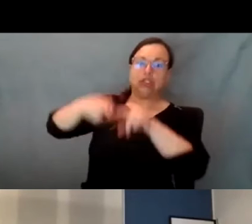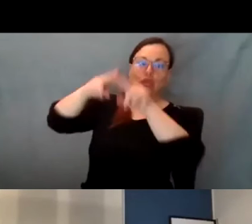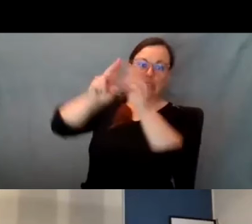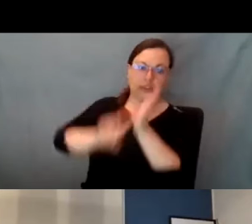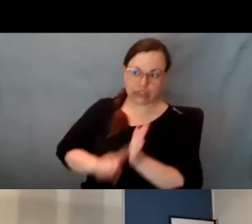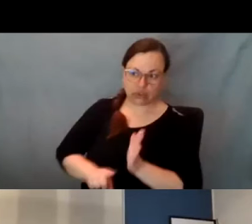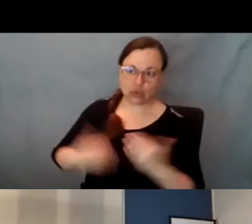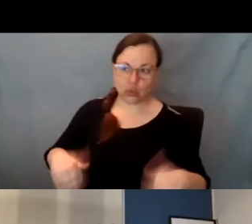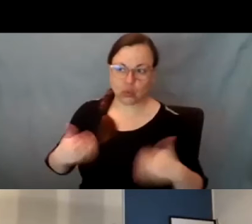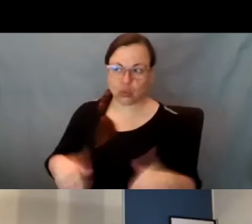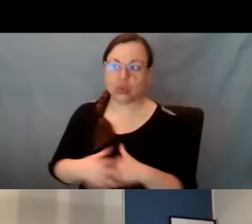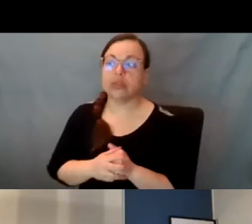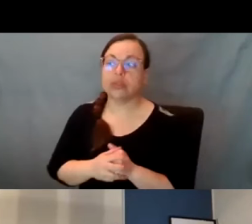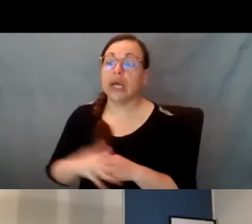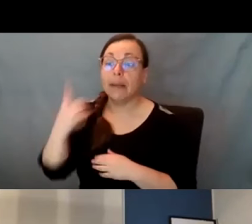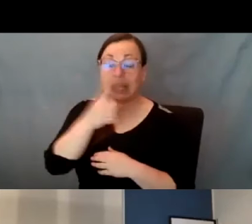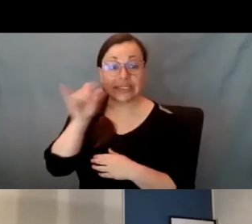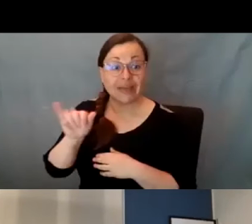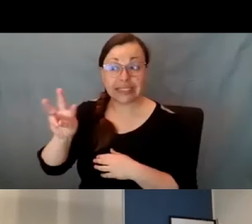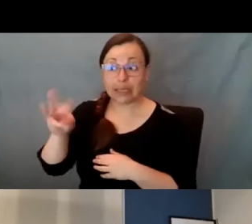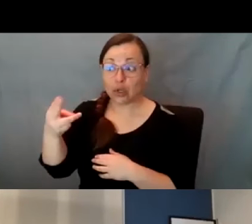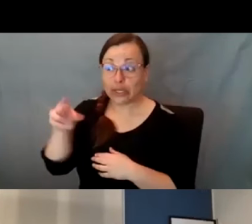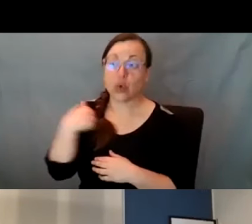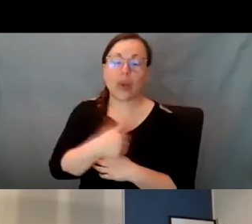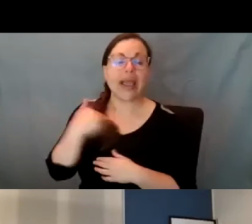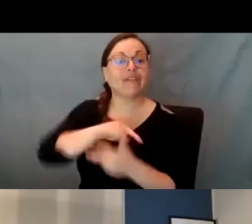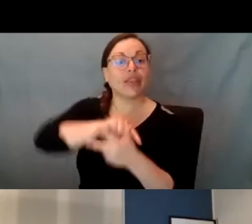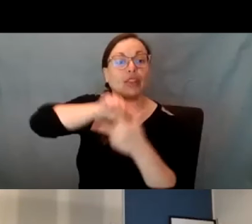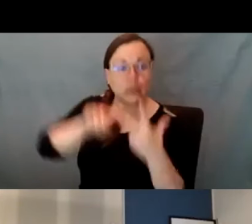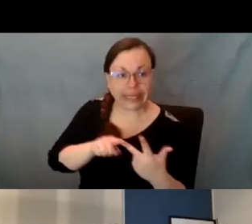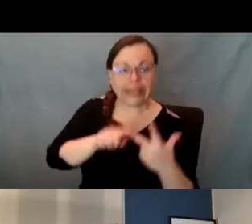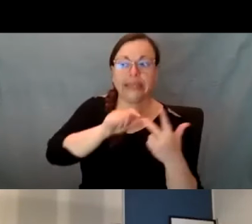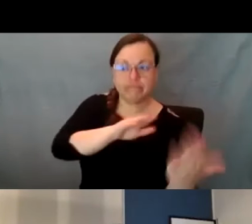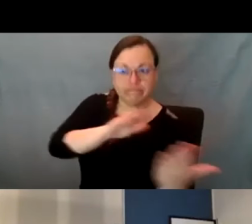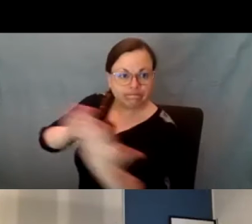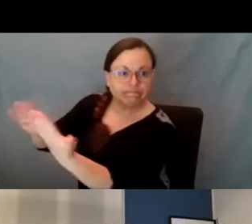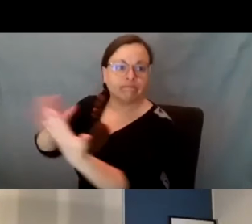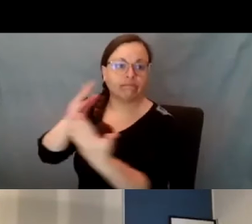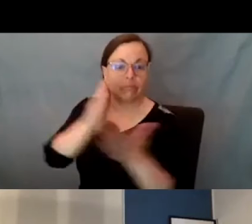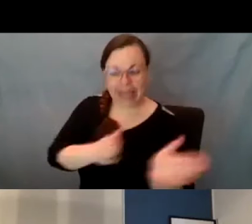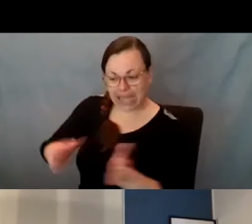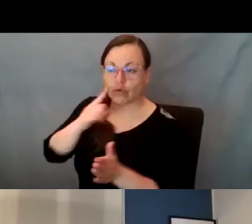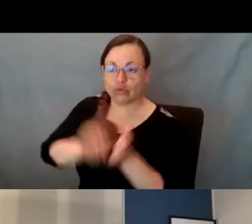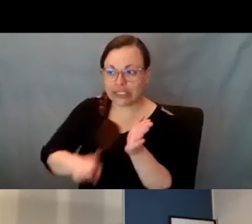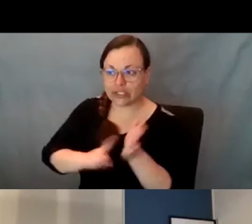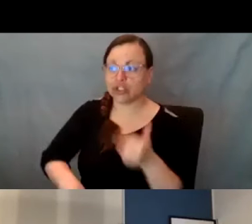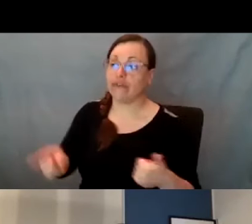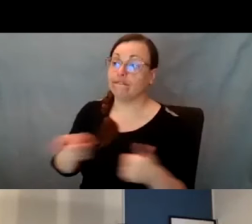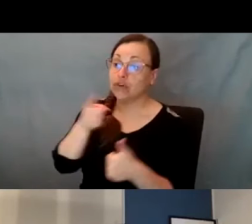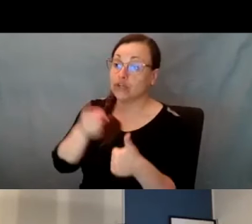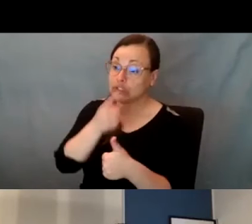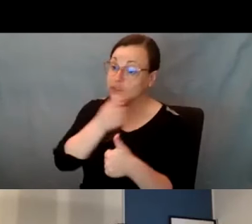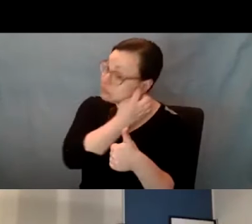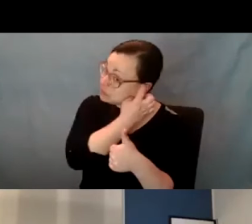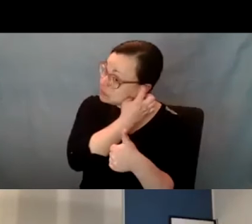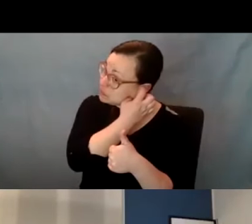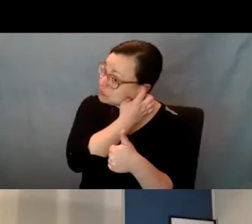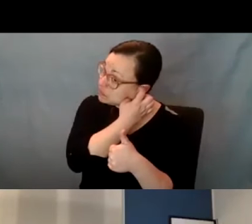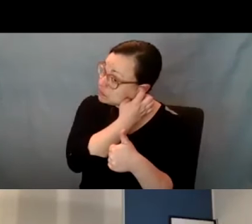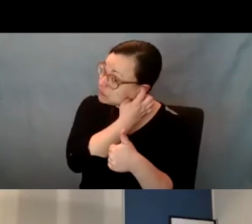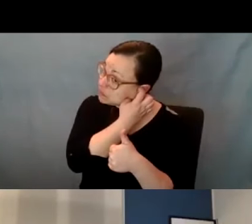this, WHO has 3 overarching research priorities for this year. These priorities were not invented by us. We